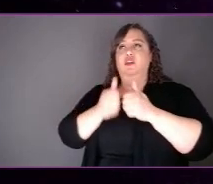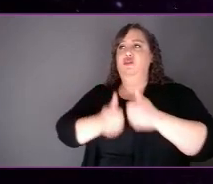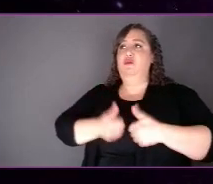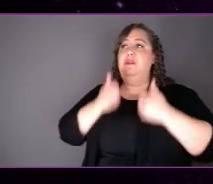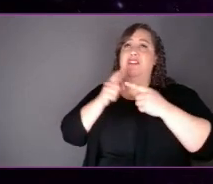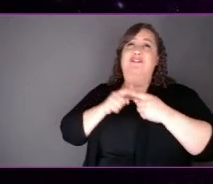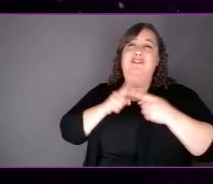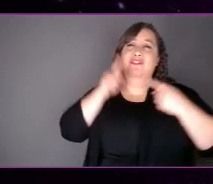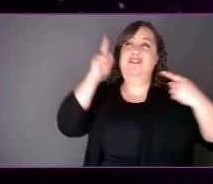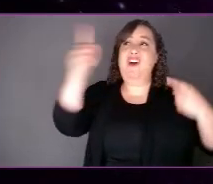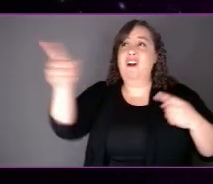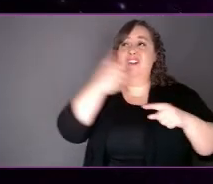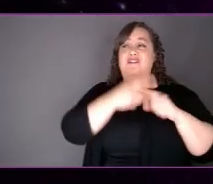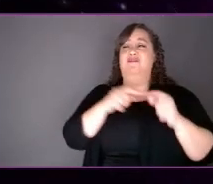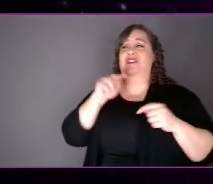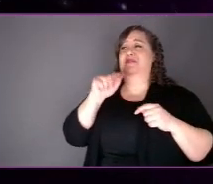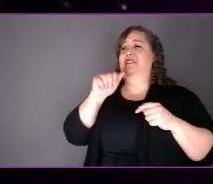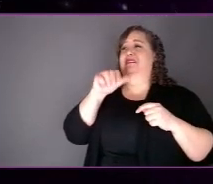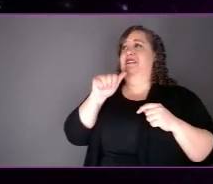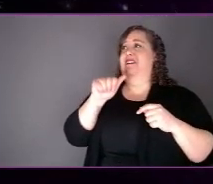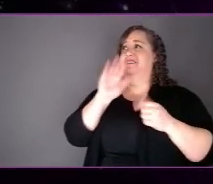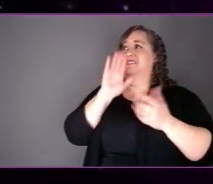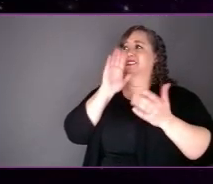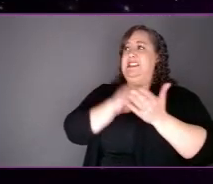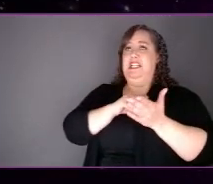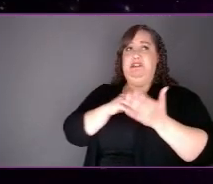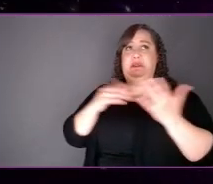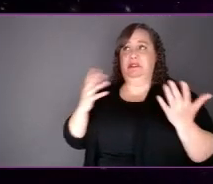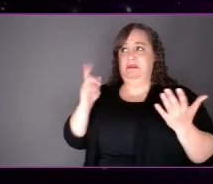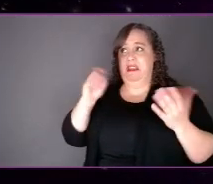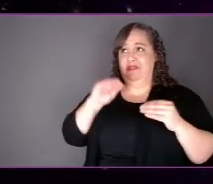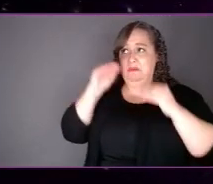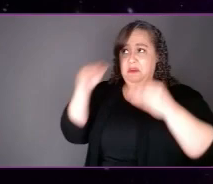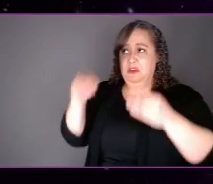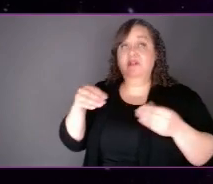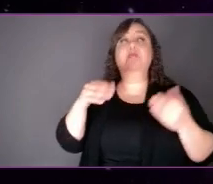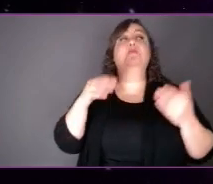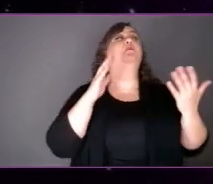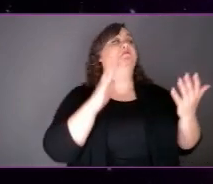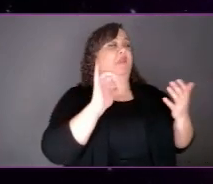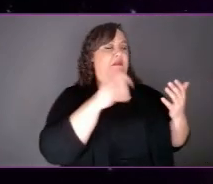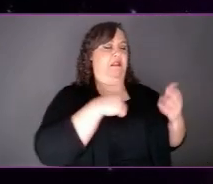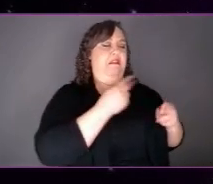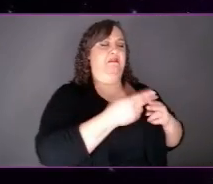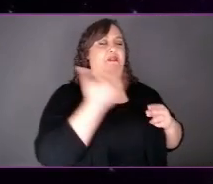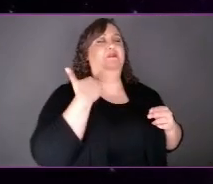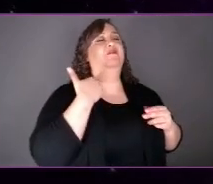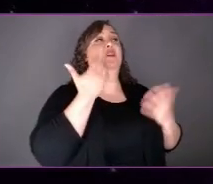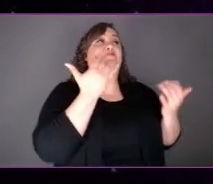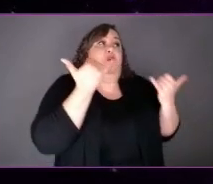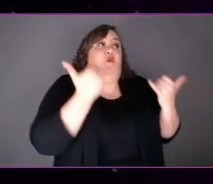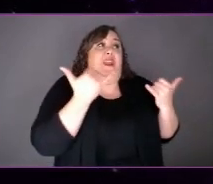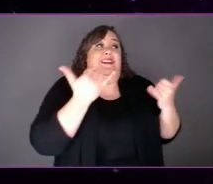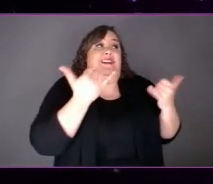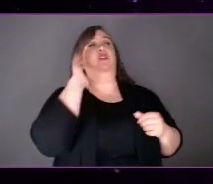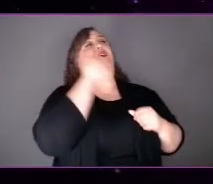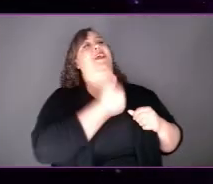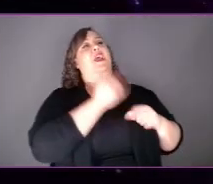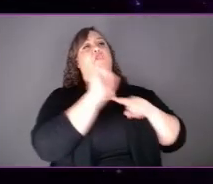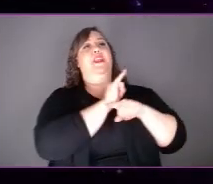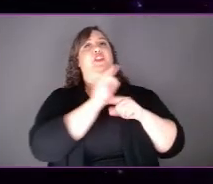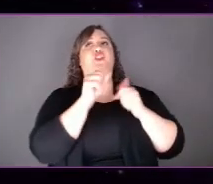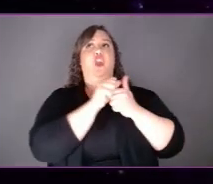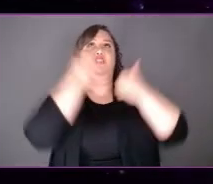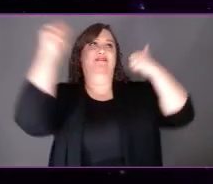Another good question. So like I mentioned before, our interns are operating virtually this summer. So students are